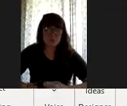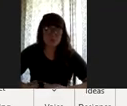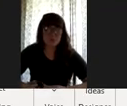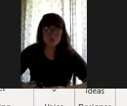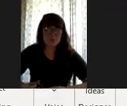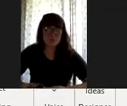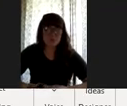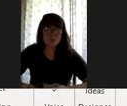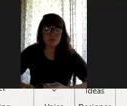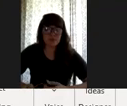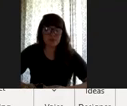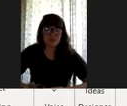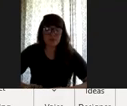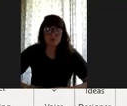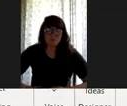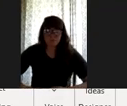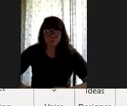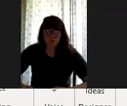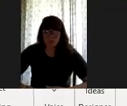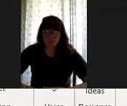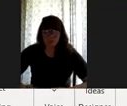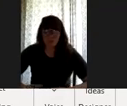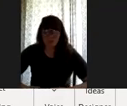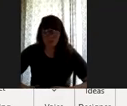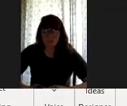things that we mentioned on the chart?